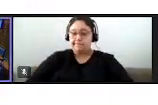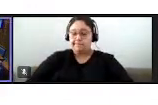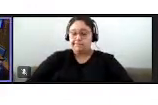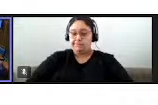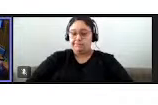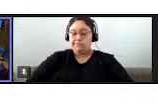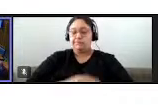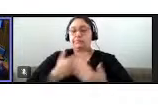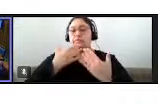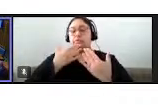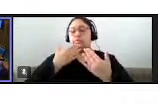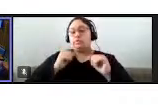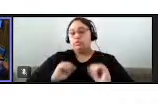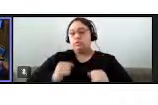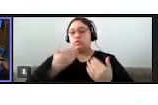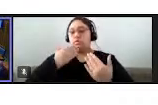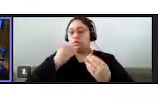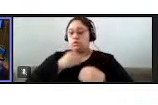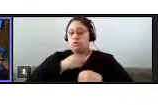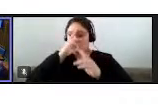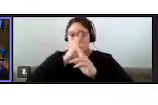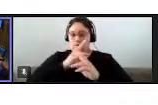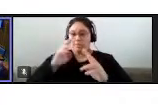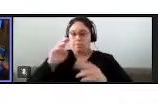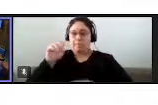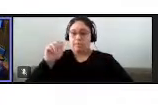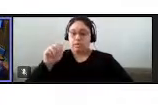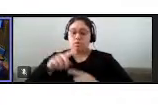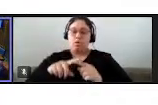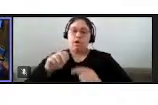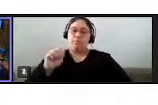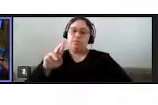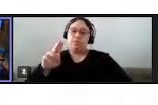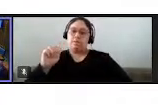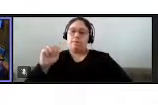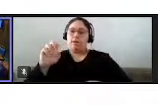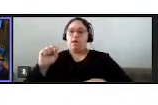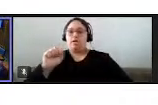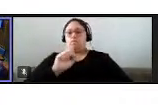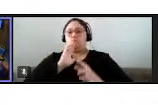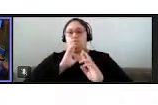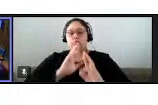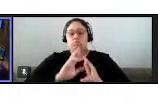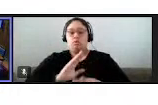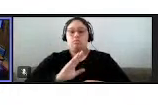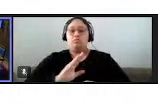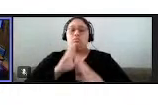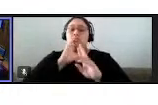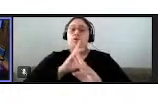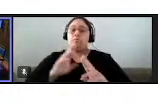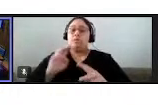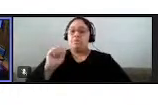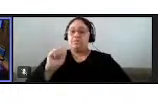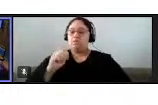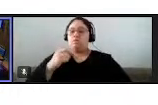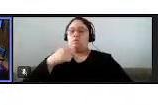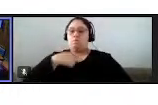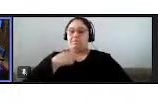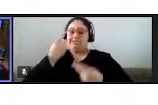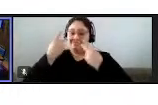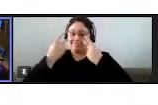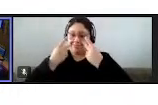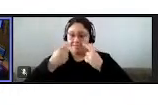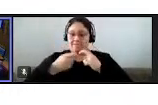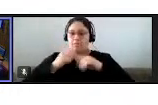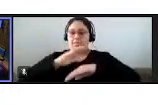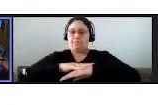Thank you, Chairperson, and thank you to Honorable Maseko and Mr. Munari for the responses. Honorable Maseko, I see from